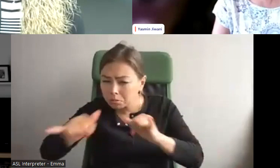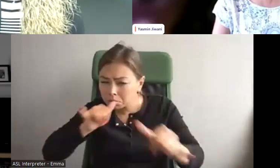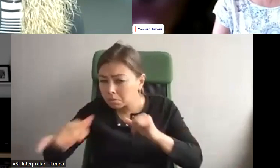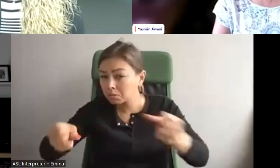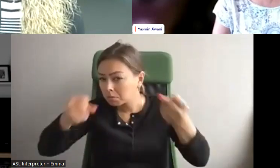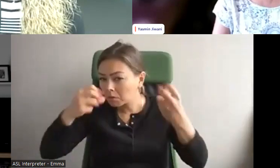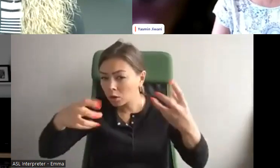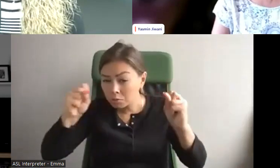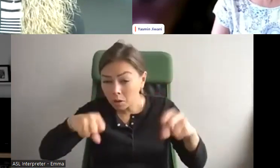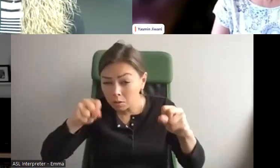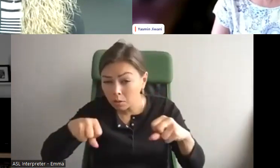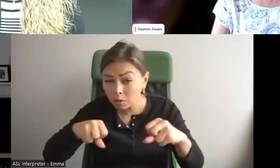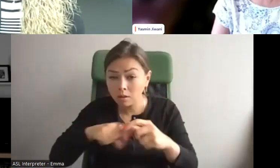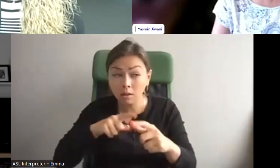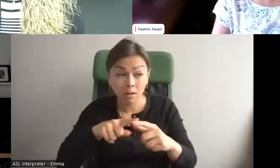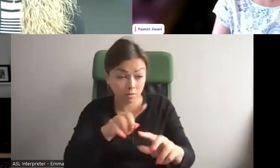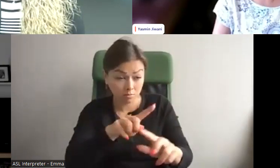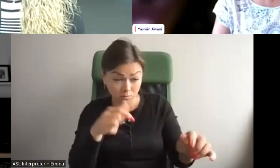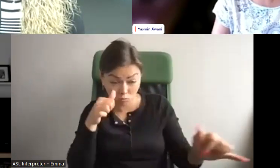drunken